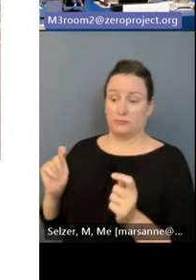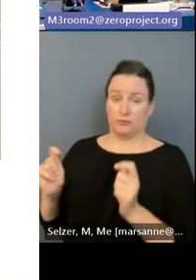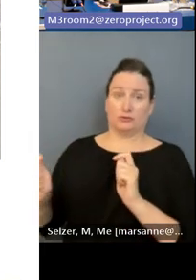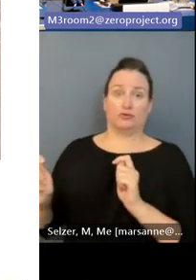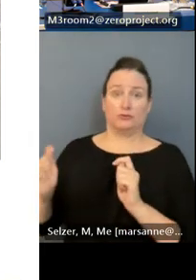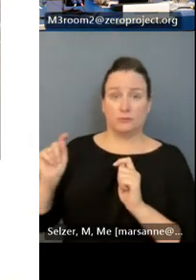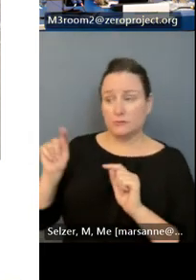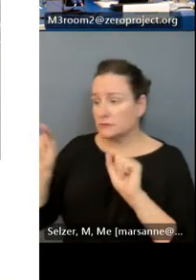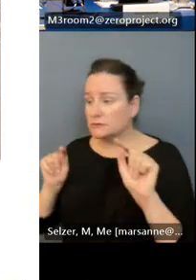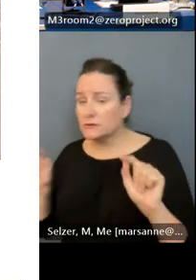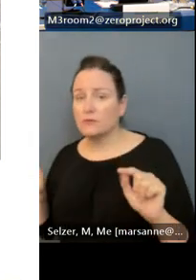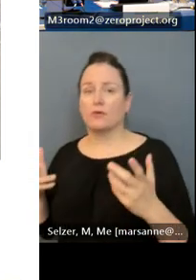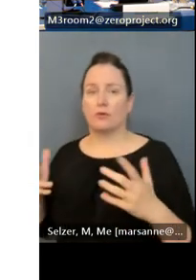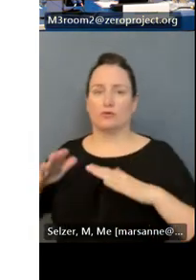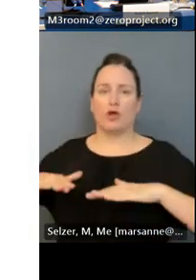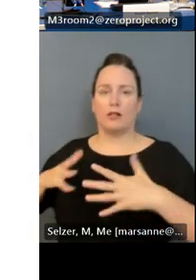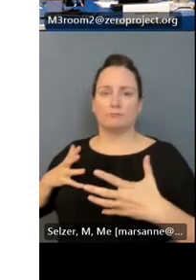more accessible.